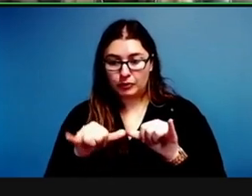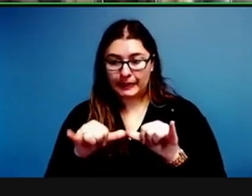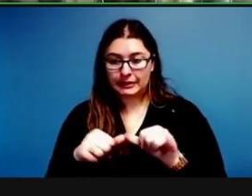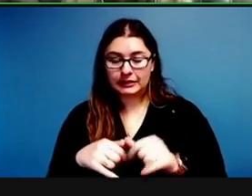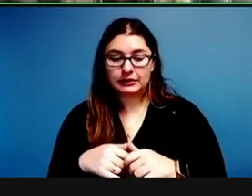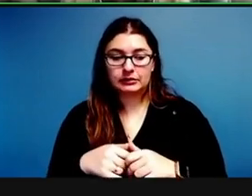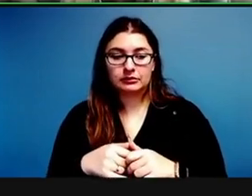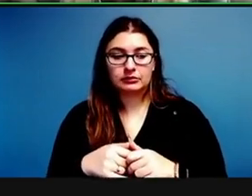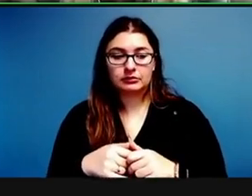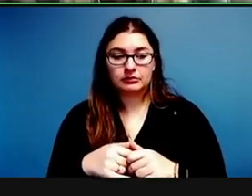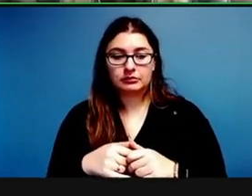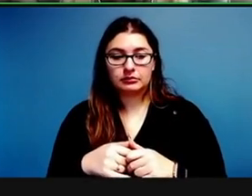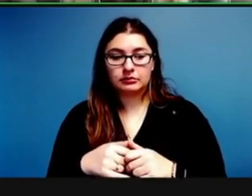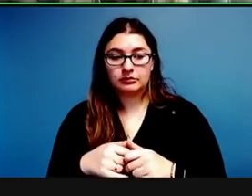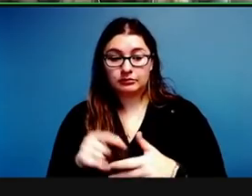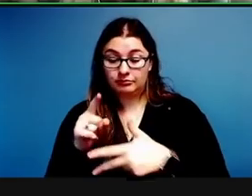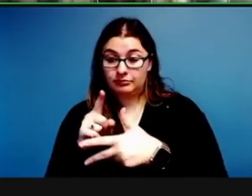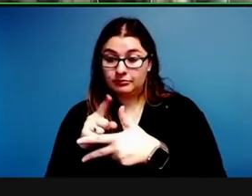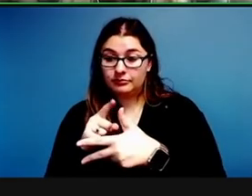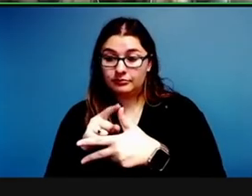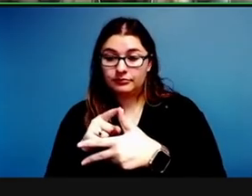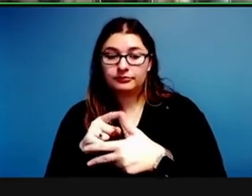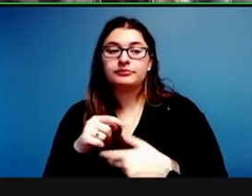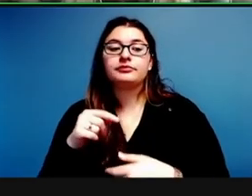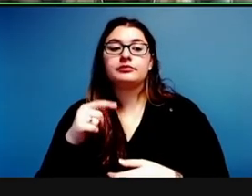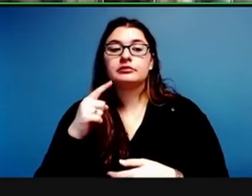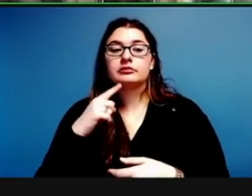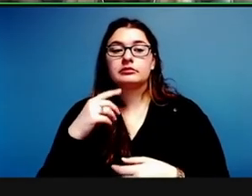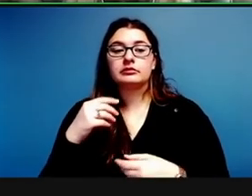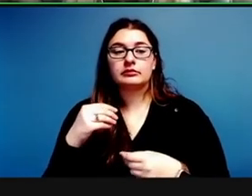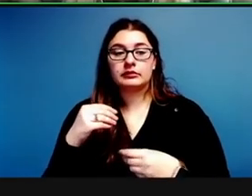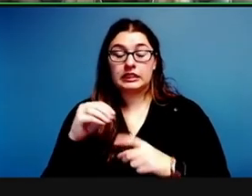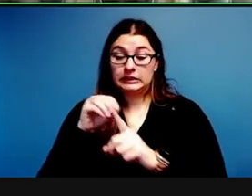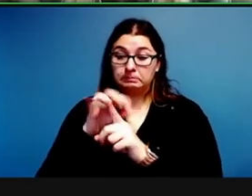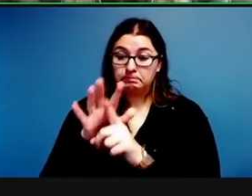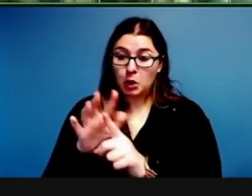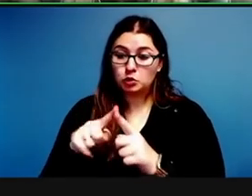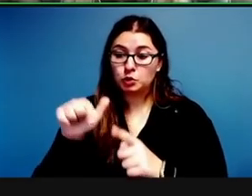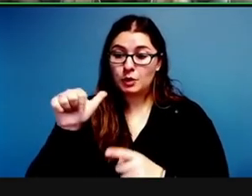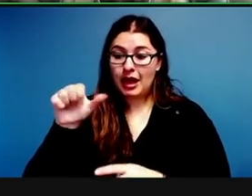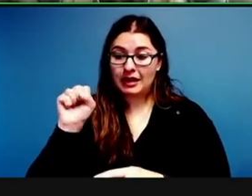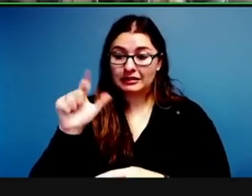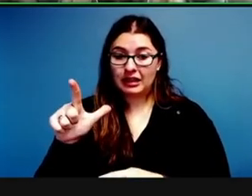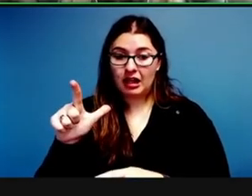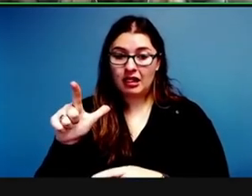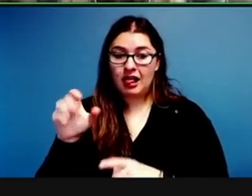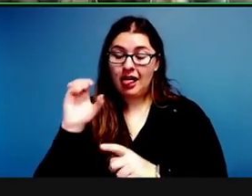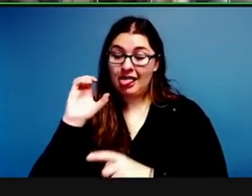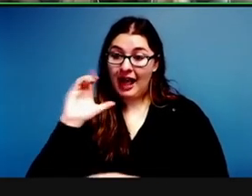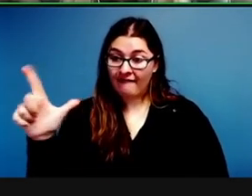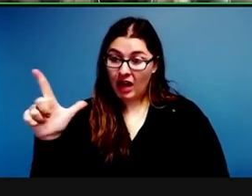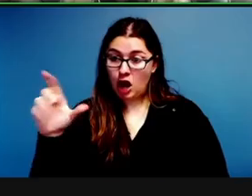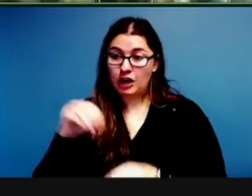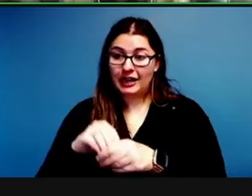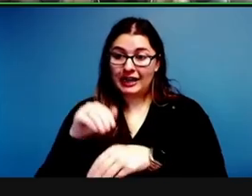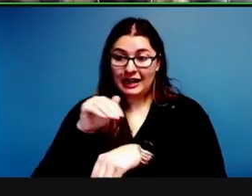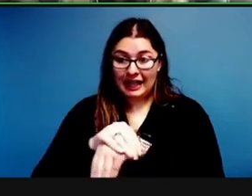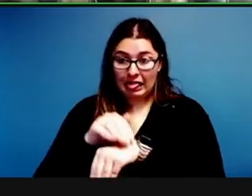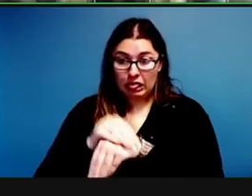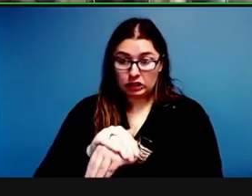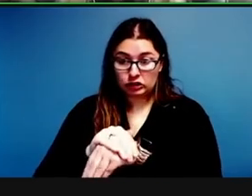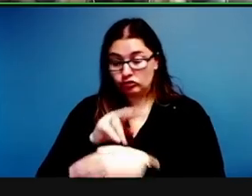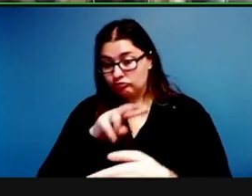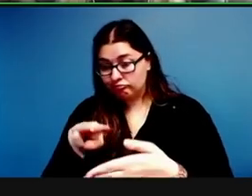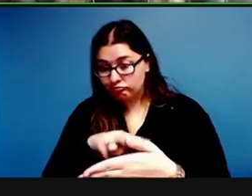So short-term objective 1 says, given exposure to ASL classifiers in English